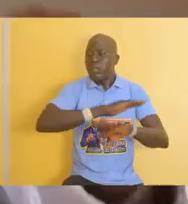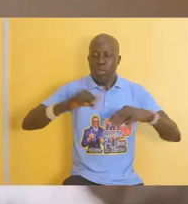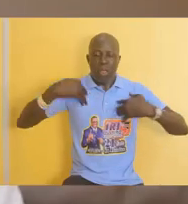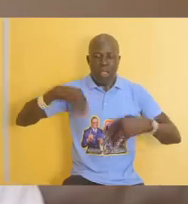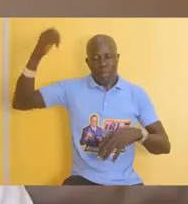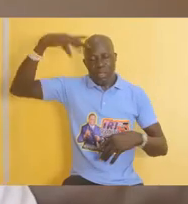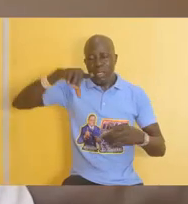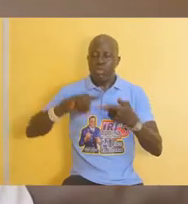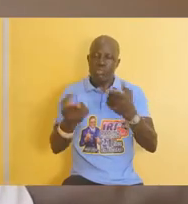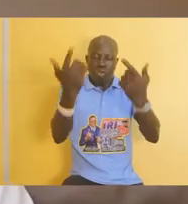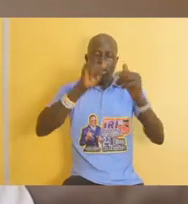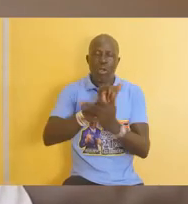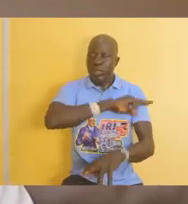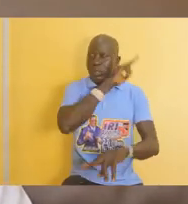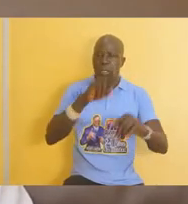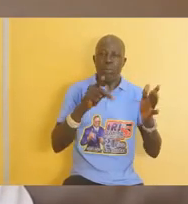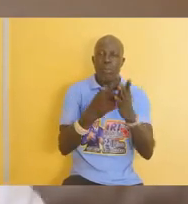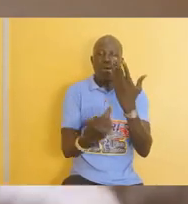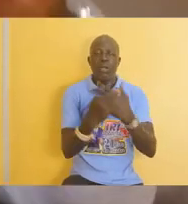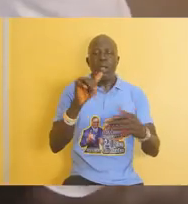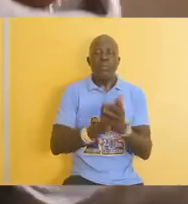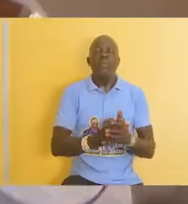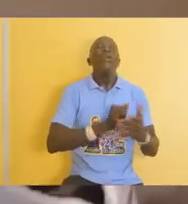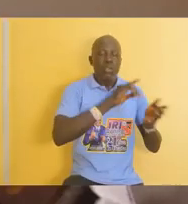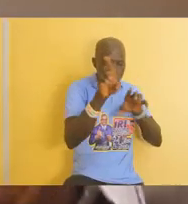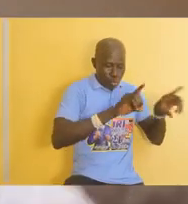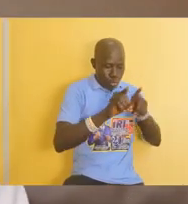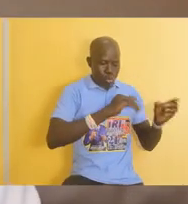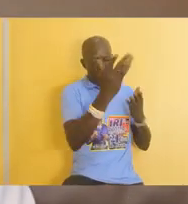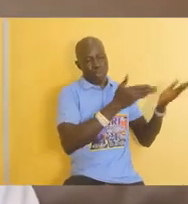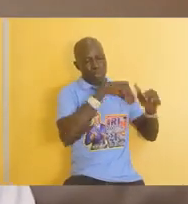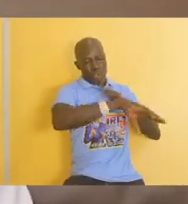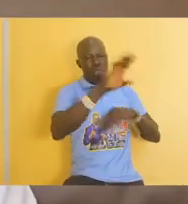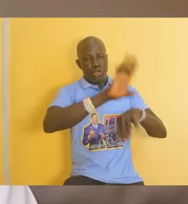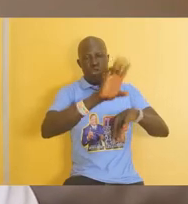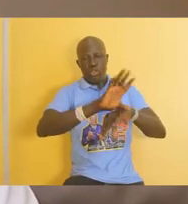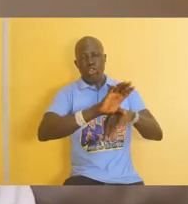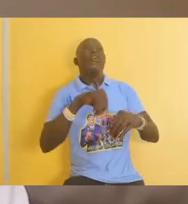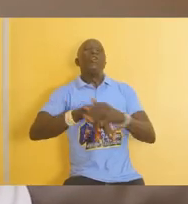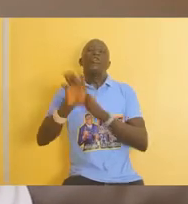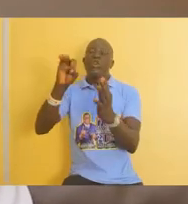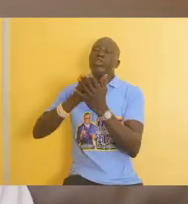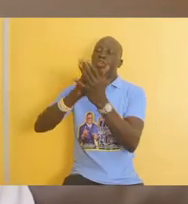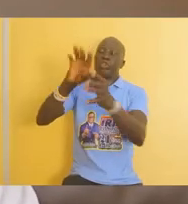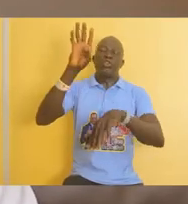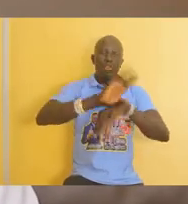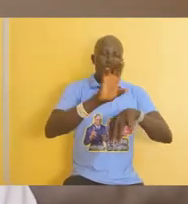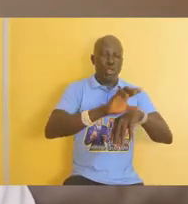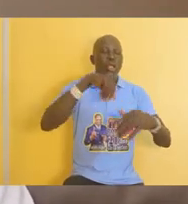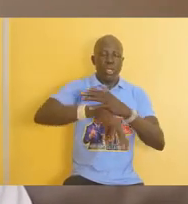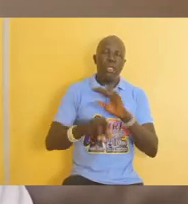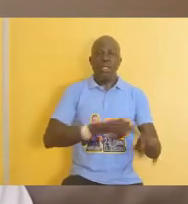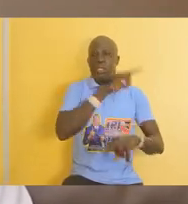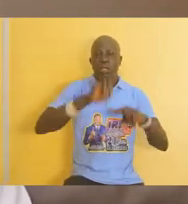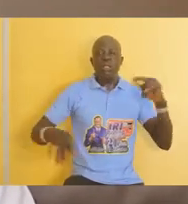fe that you was program yes yes ninu jo sin do the service yes yes o le jo sin do the service eh but ninu fu